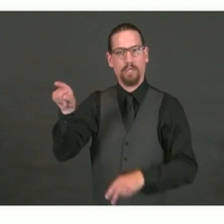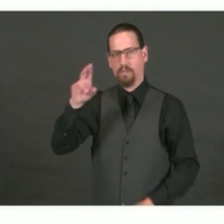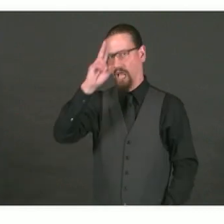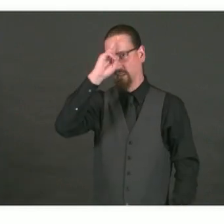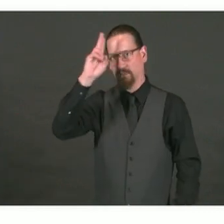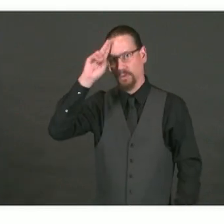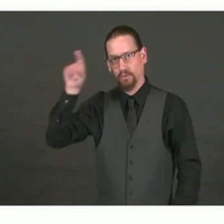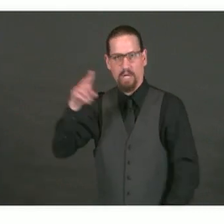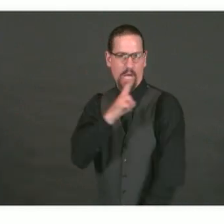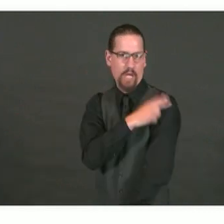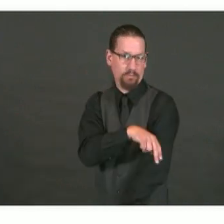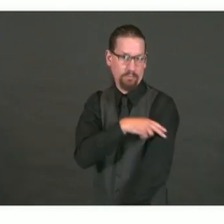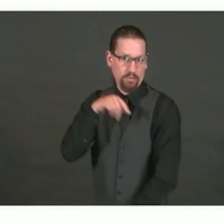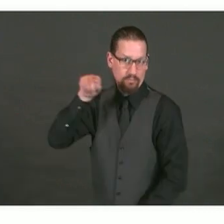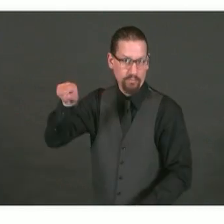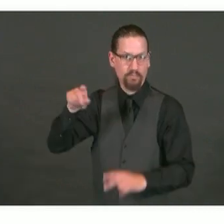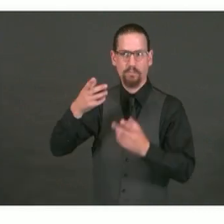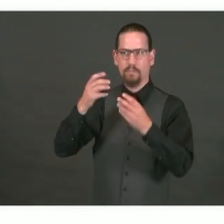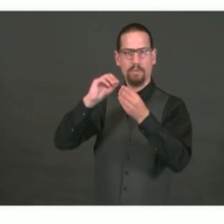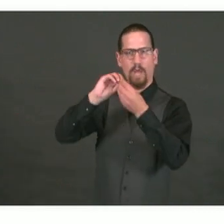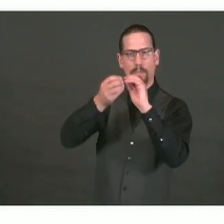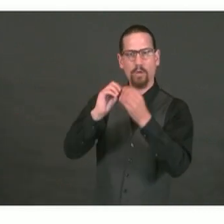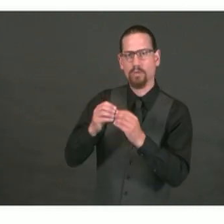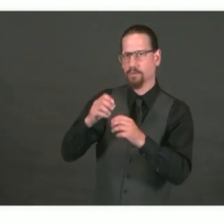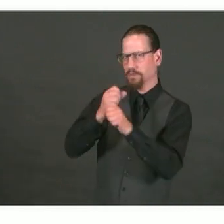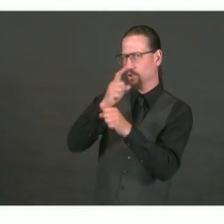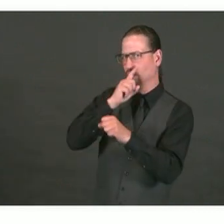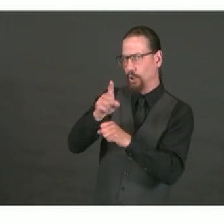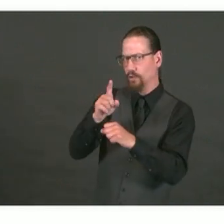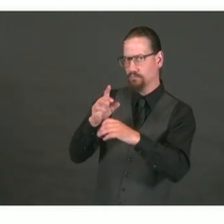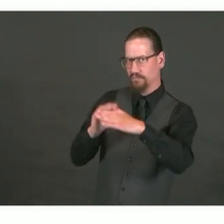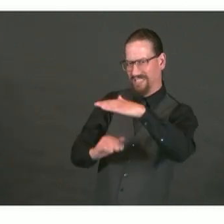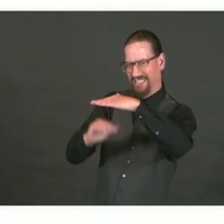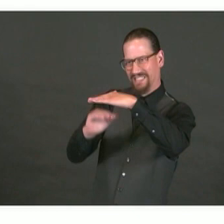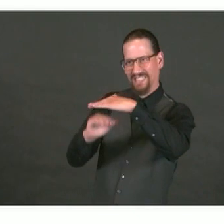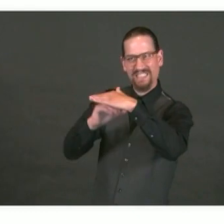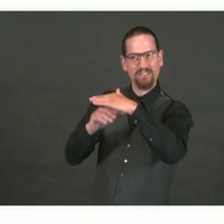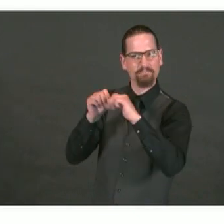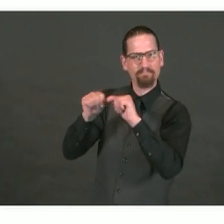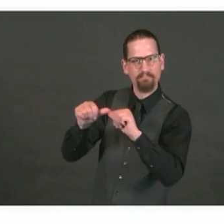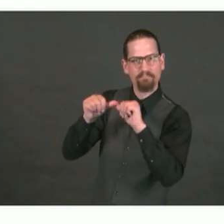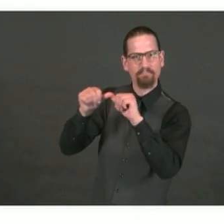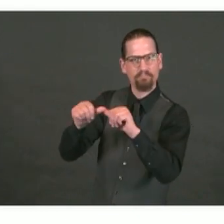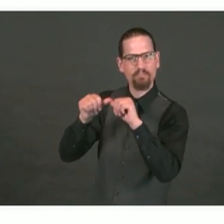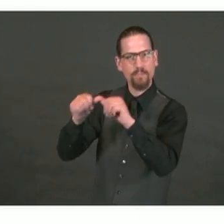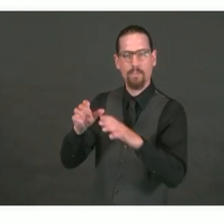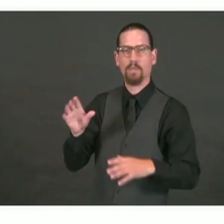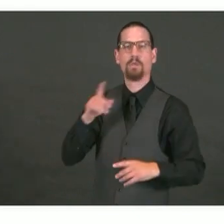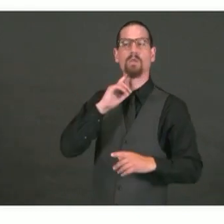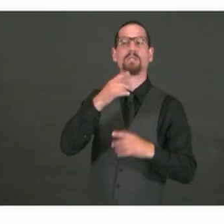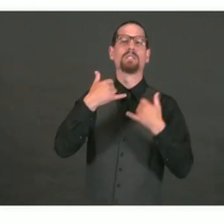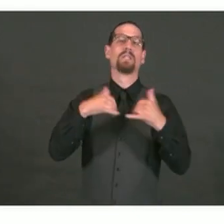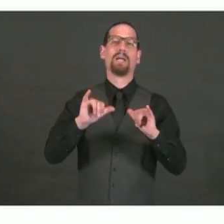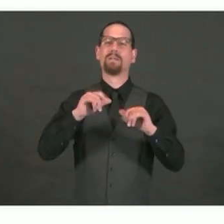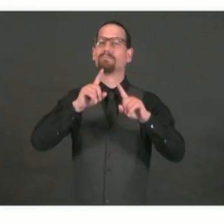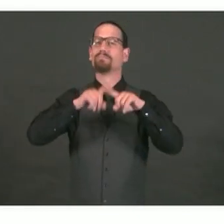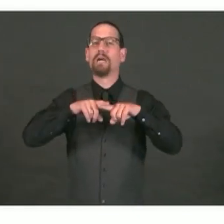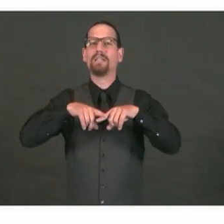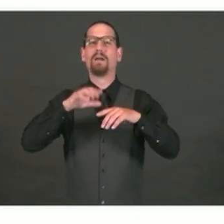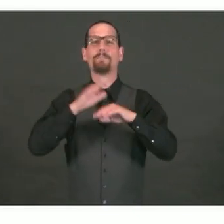Number of cases, it depends on how, that can vary. It depends on how many people you